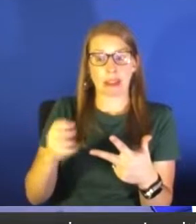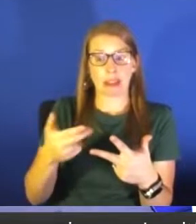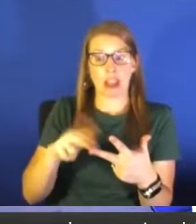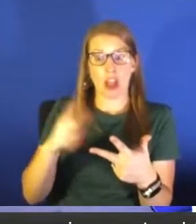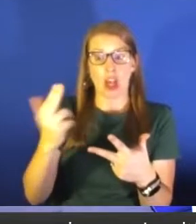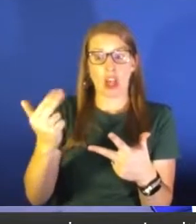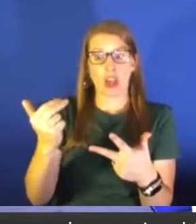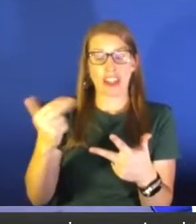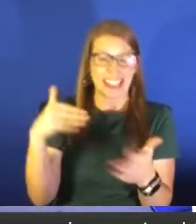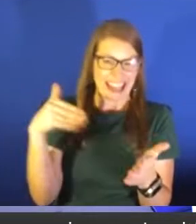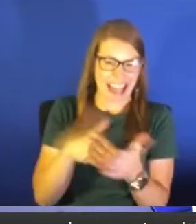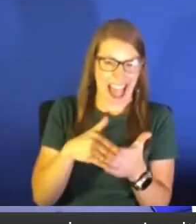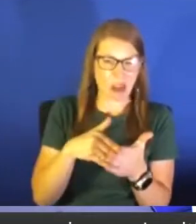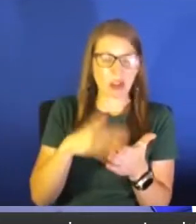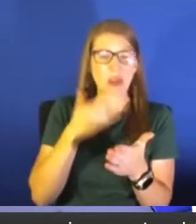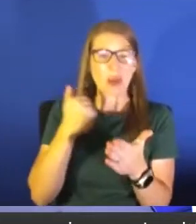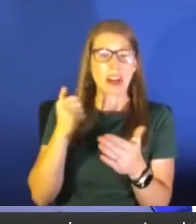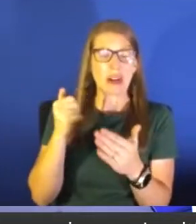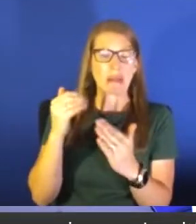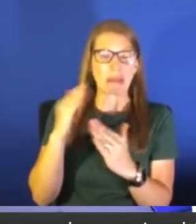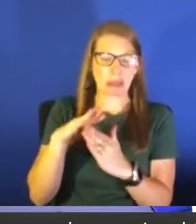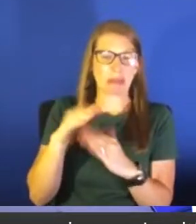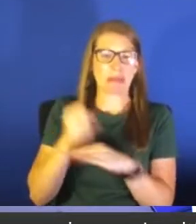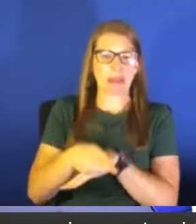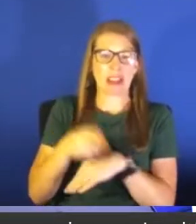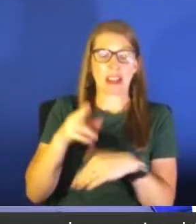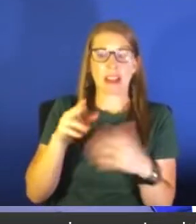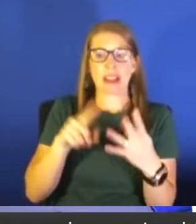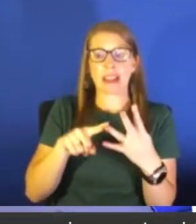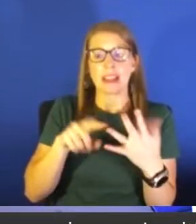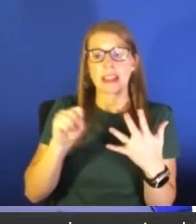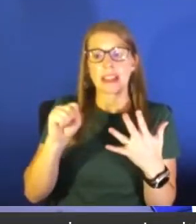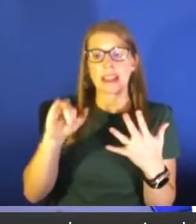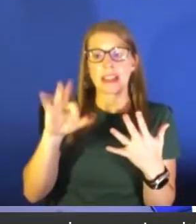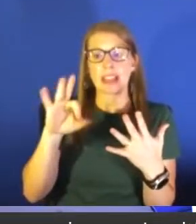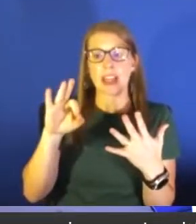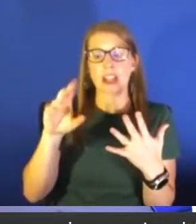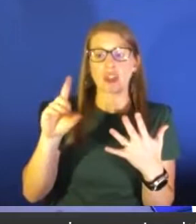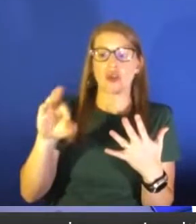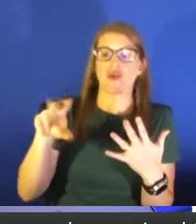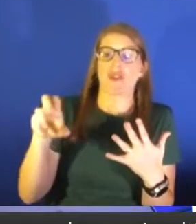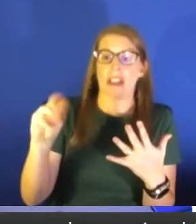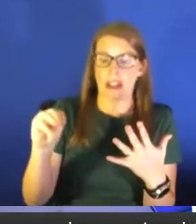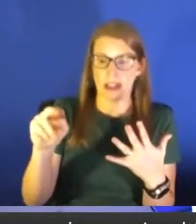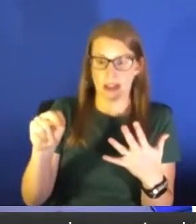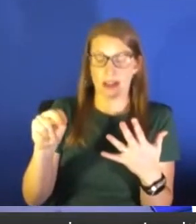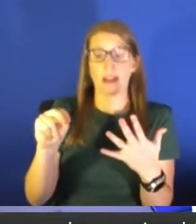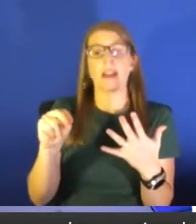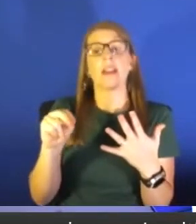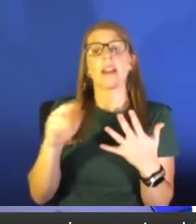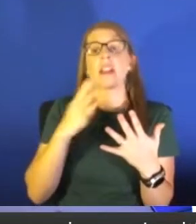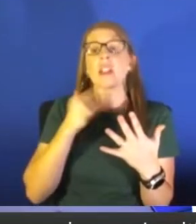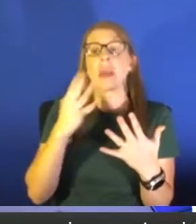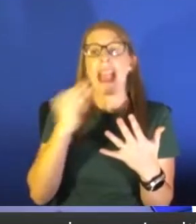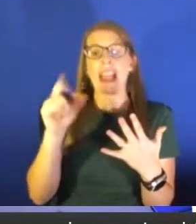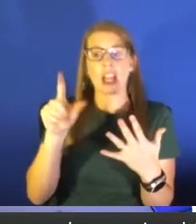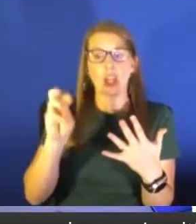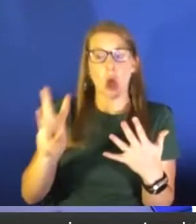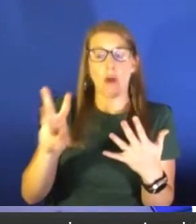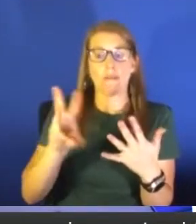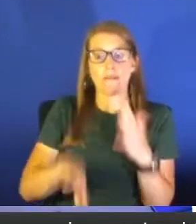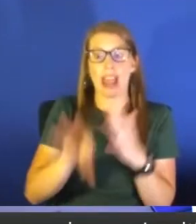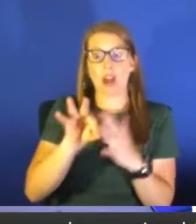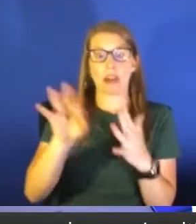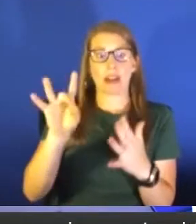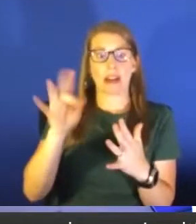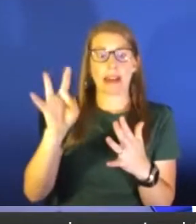13,000 times sweeter than sugar, and saccharin, also known as sweet and low, discovered in the late 1800s. We're going to talk about that. That was a new thing